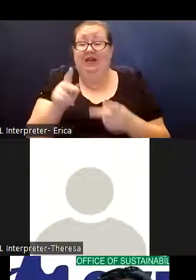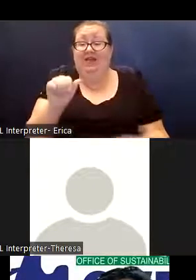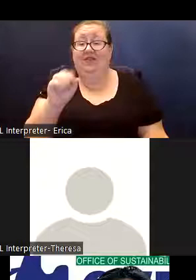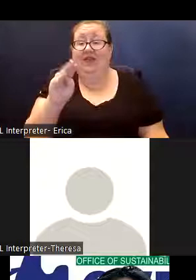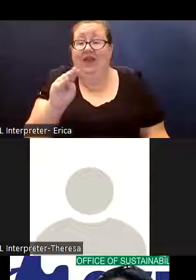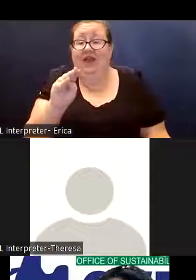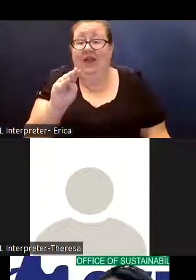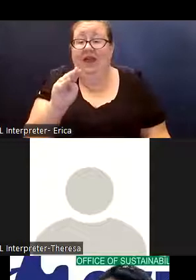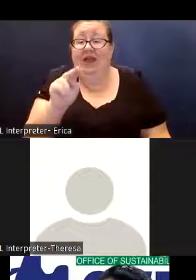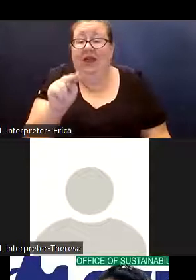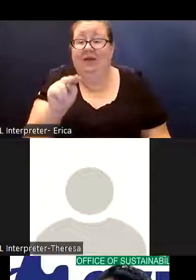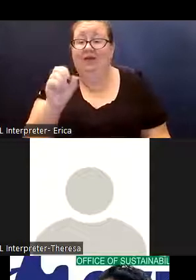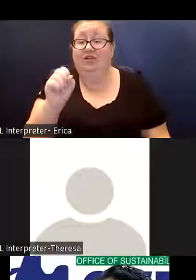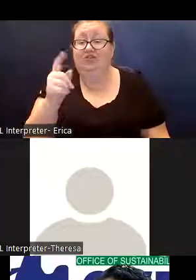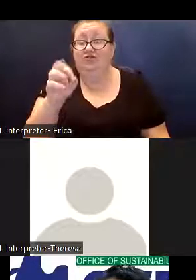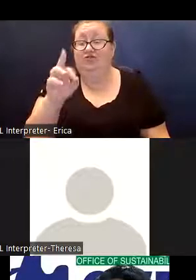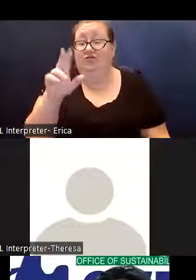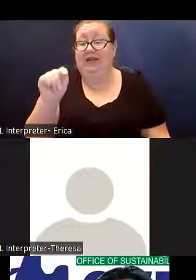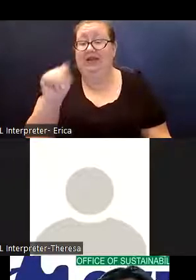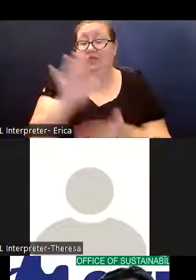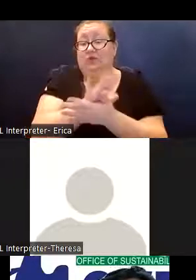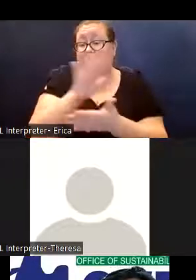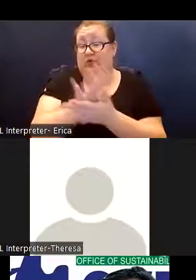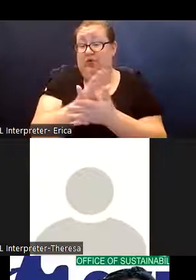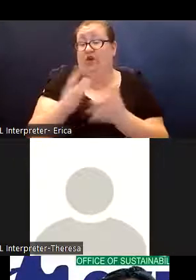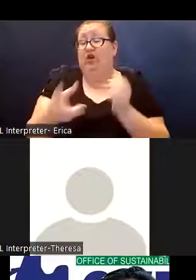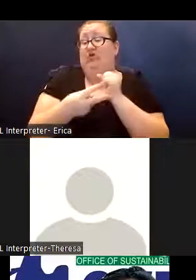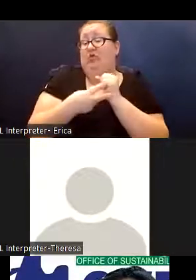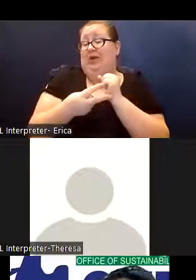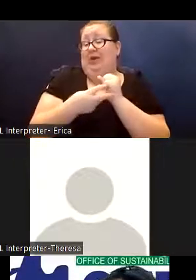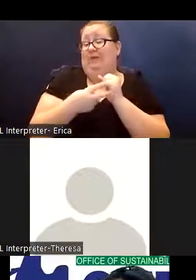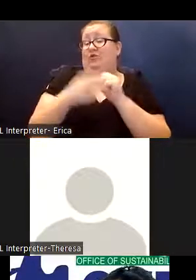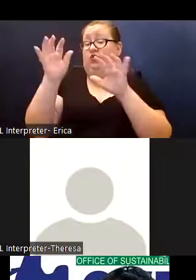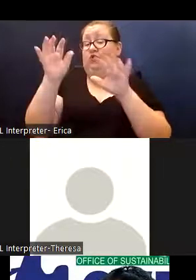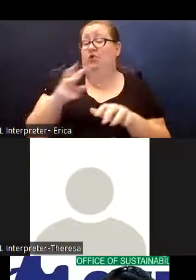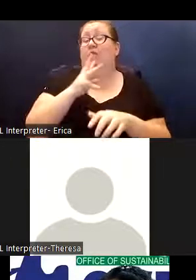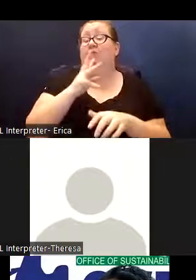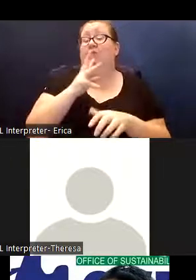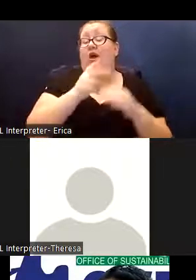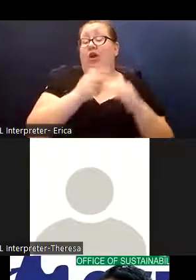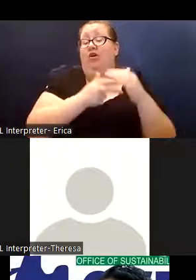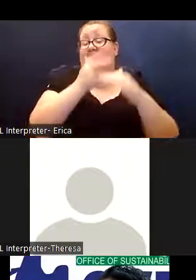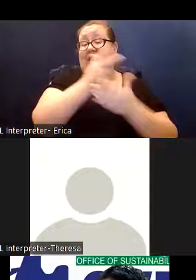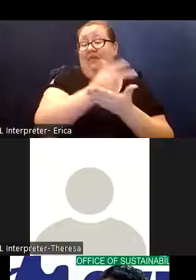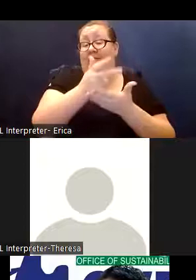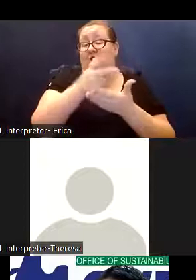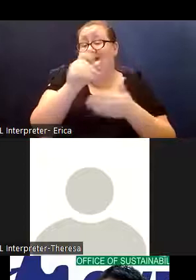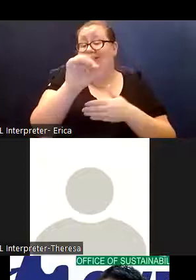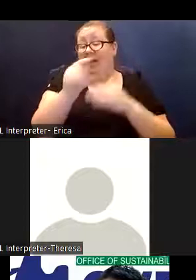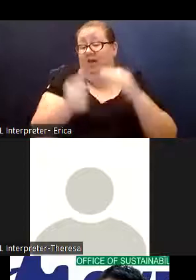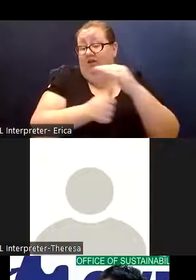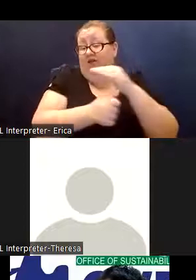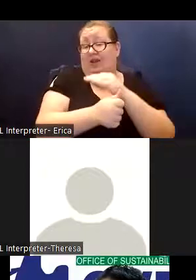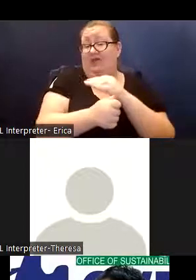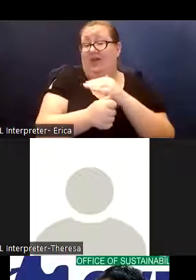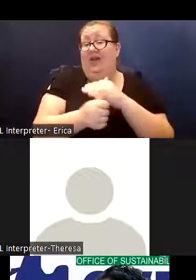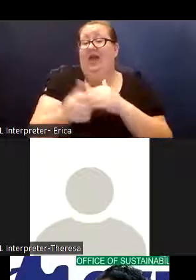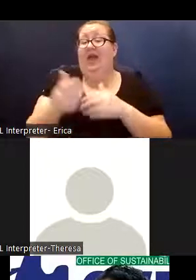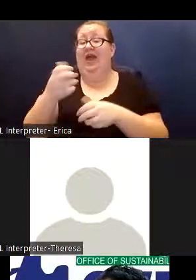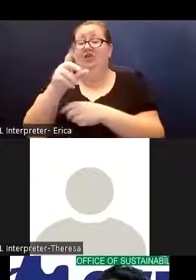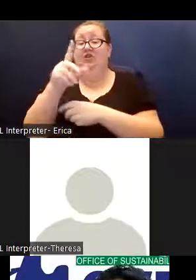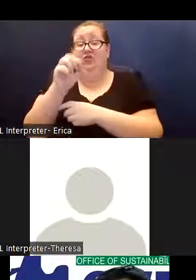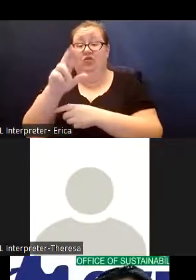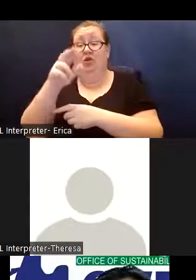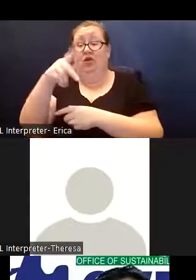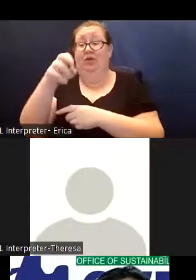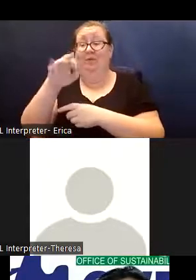to capture stormwater beneath the parking lot, leverage the solar panels that are being installed in the parking lot and